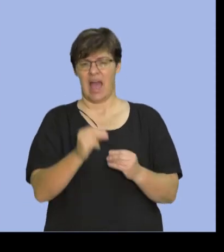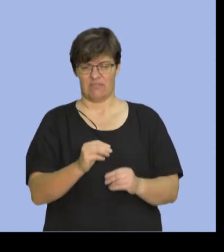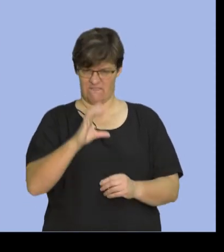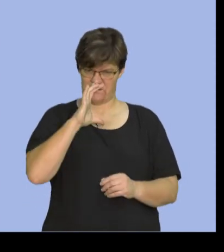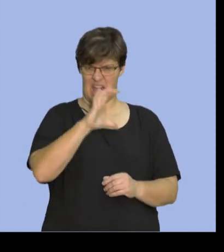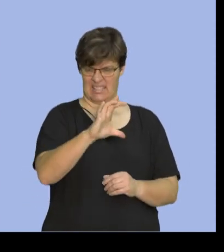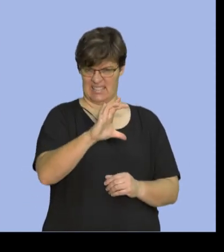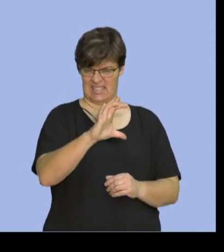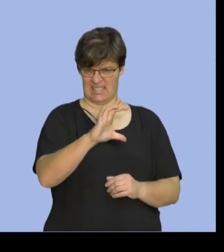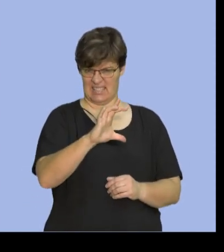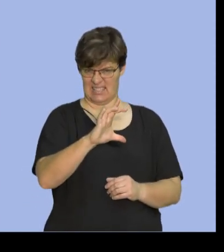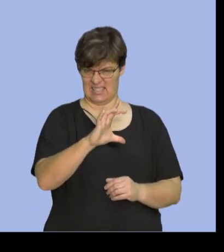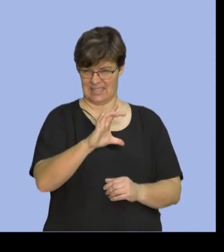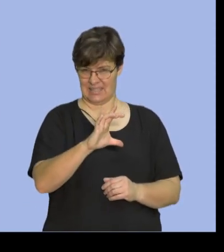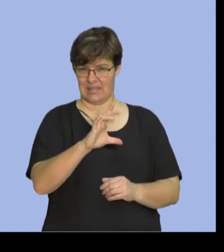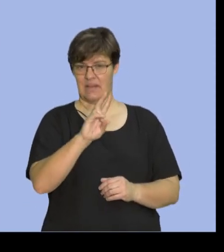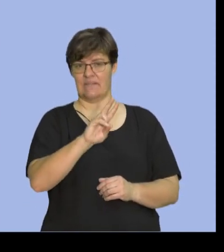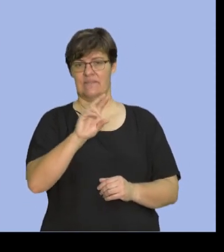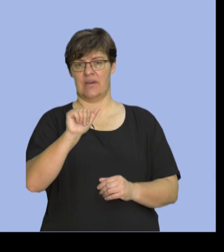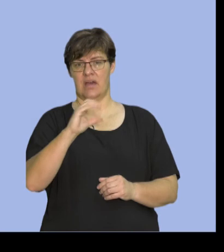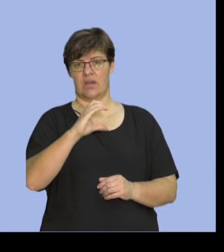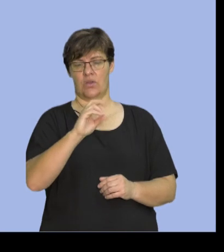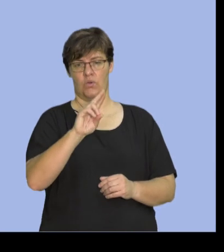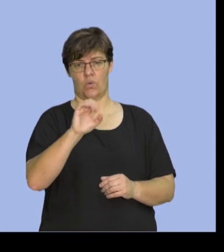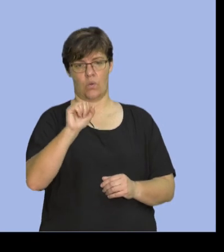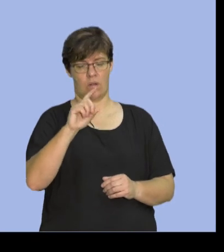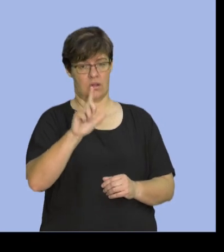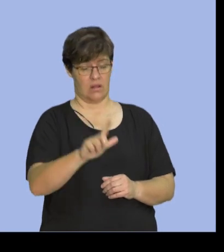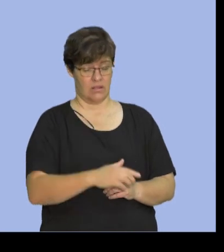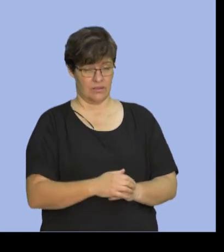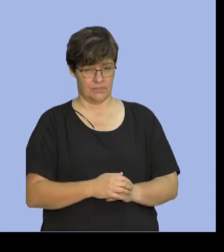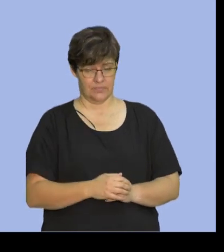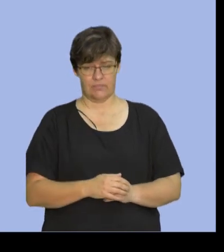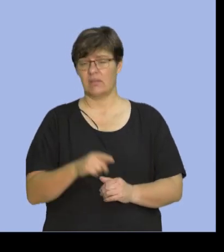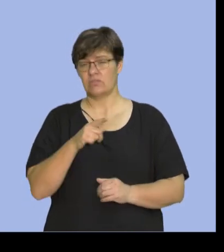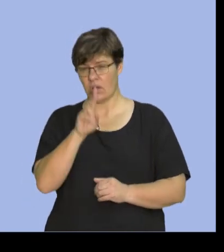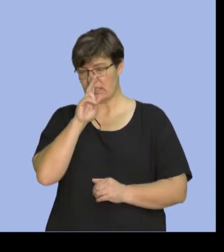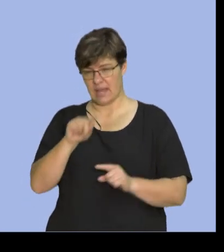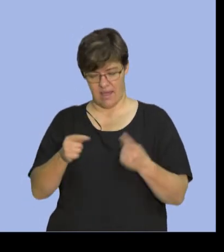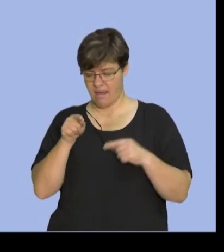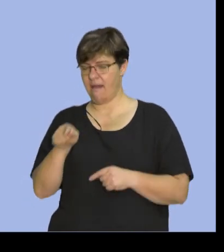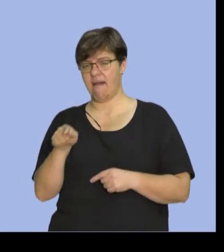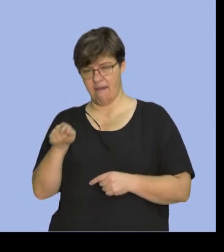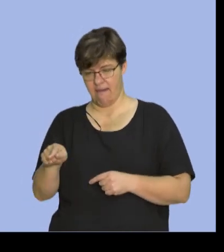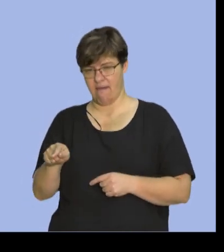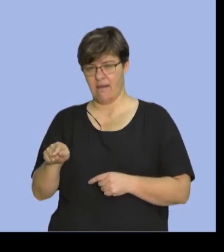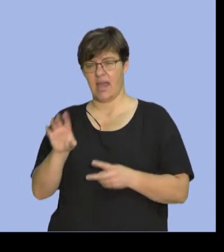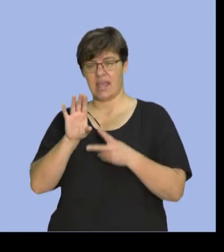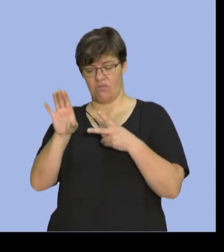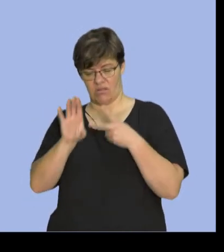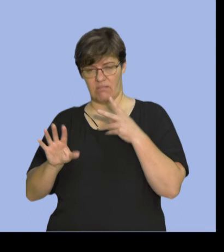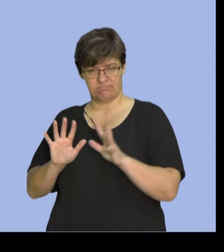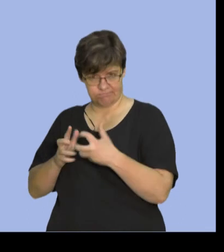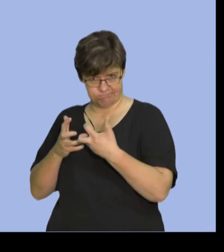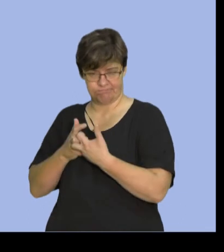significantly larger vacuole. Okay, so we can clearly see two distinguishing characteristics that give